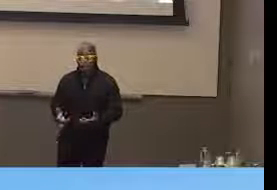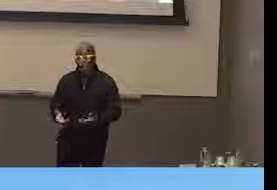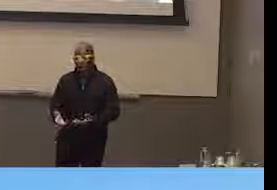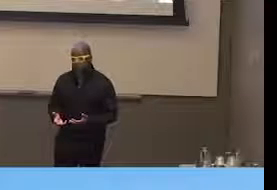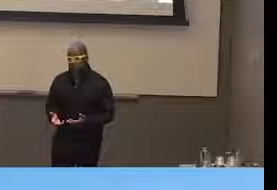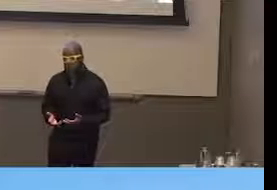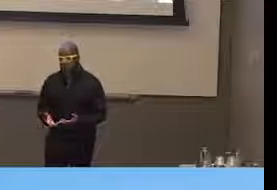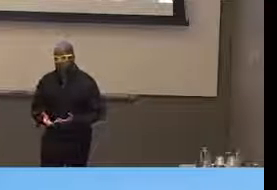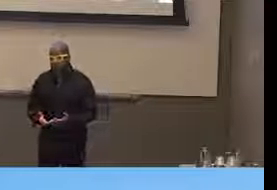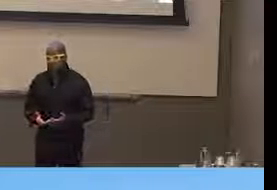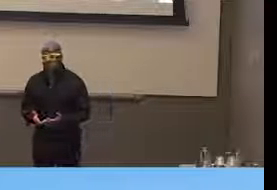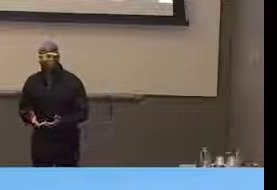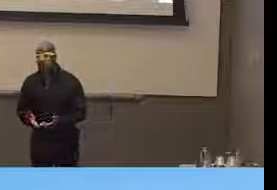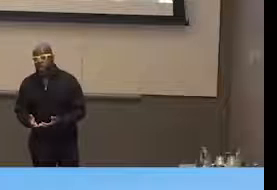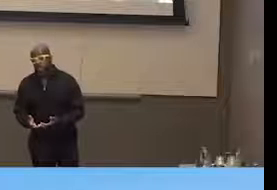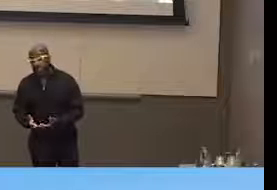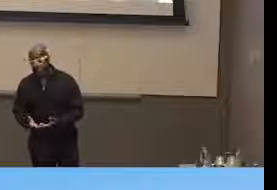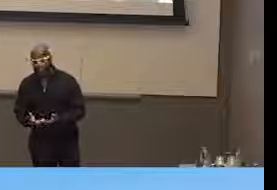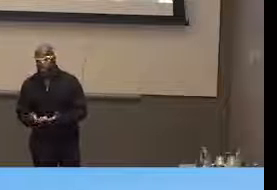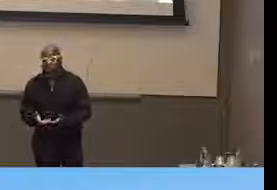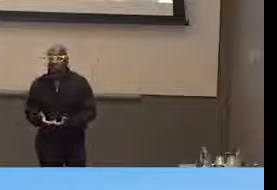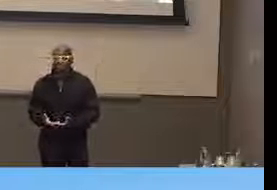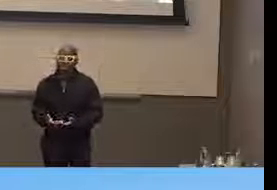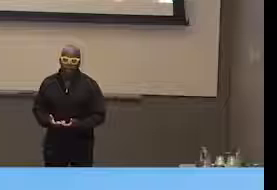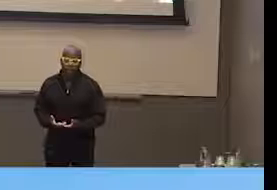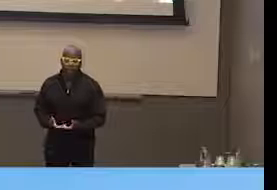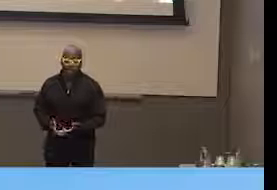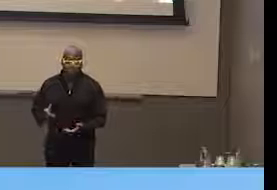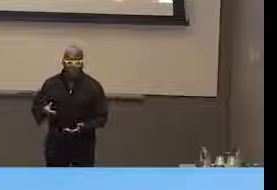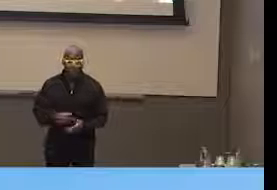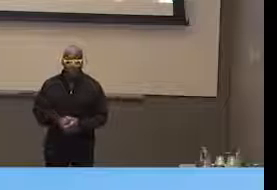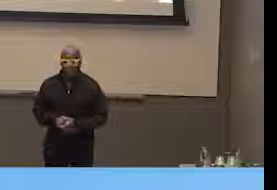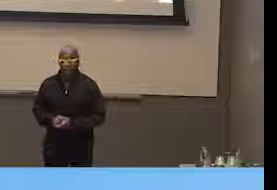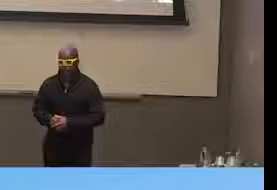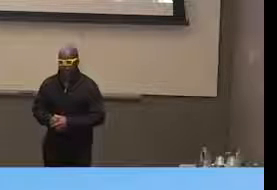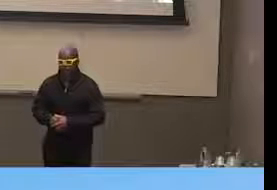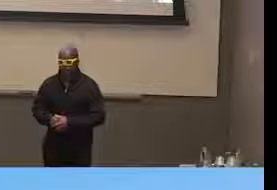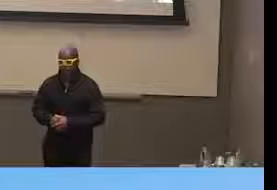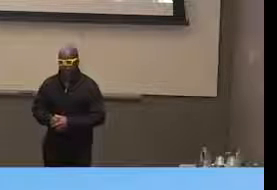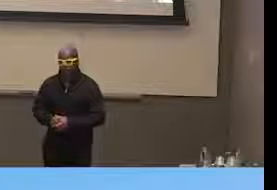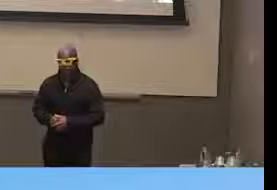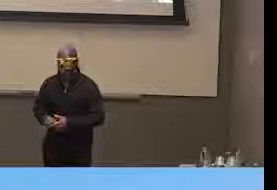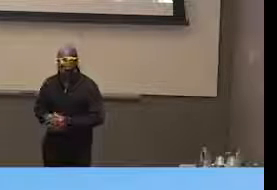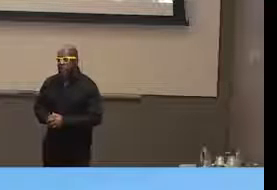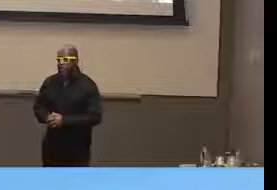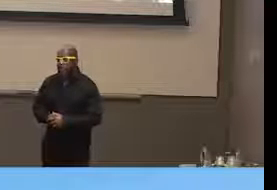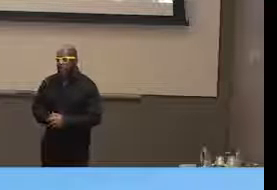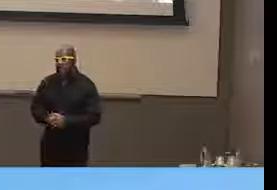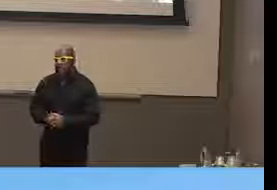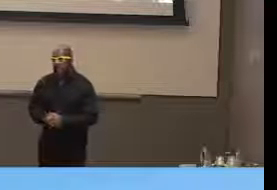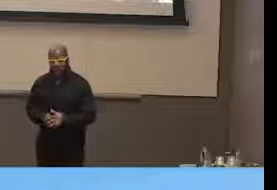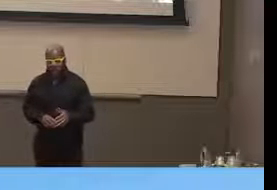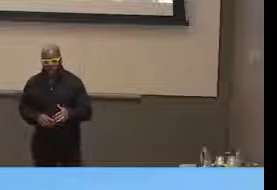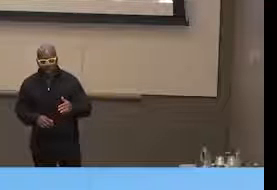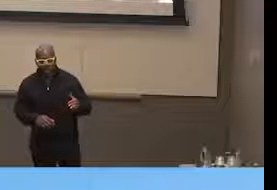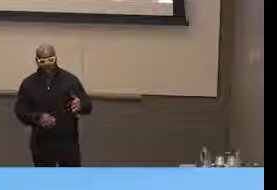from our camera trap surveys that most of the mammalian species we're able to document are up there too. So one of the recent papers that